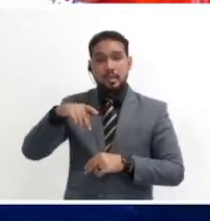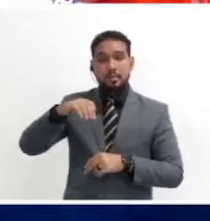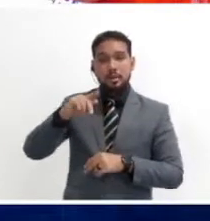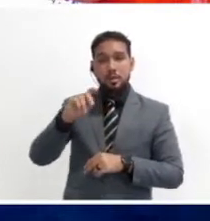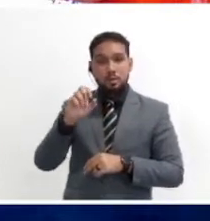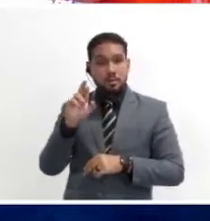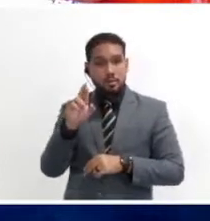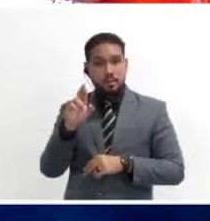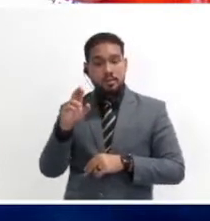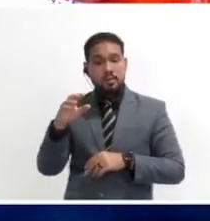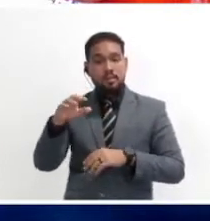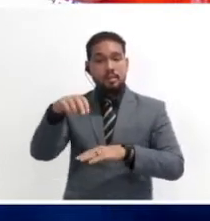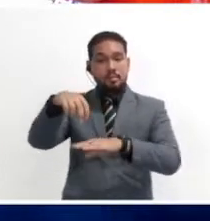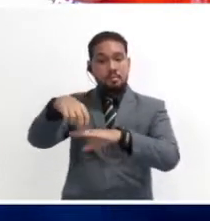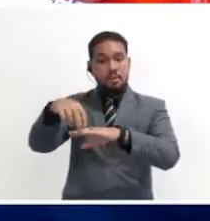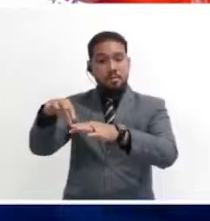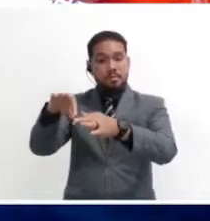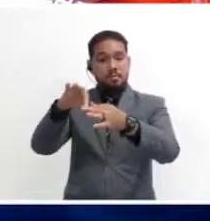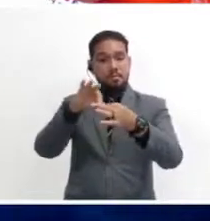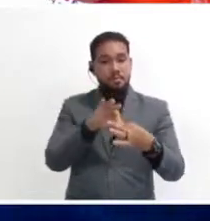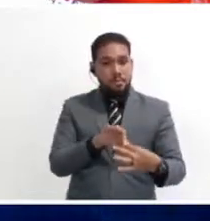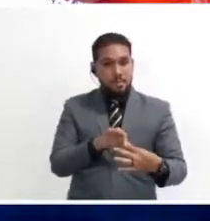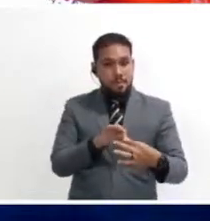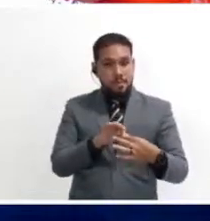interposer, etc.